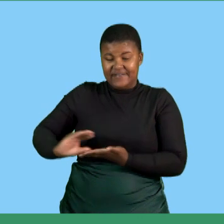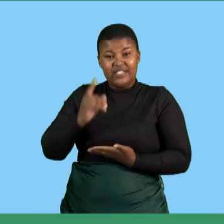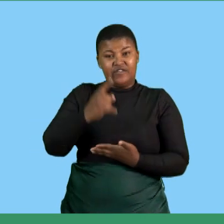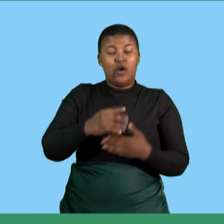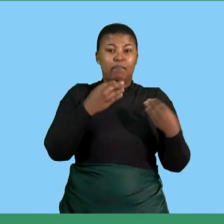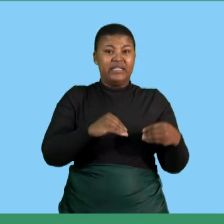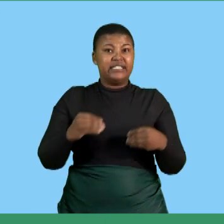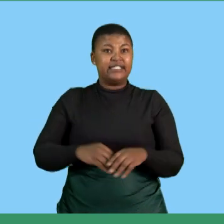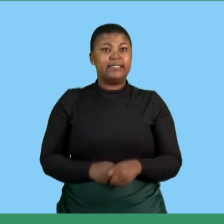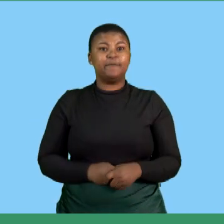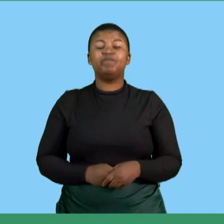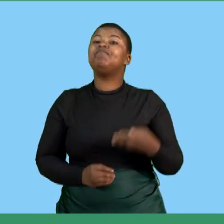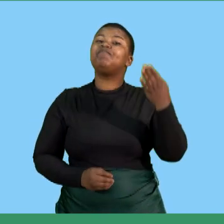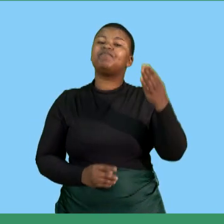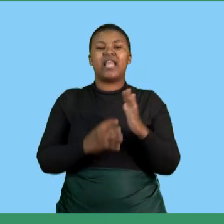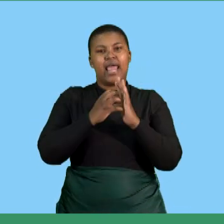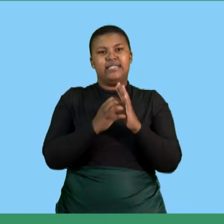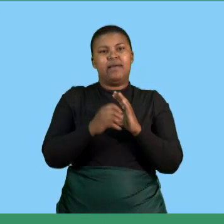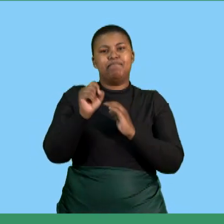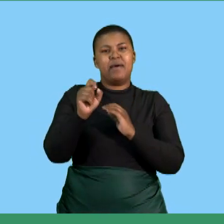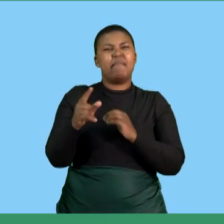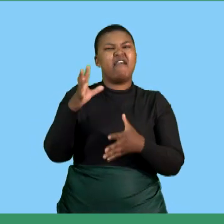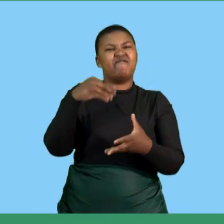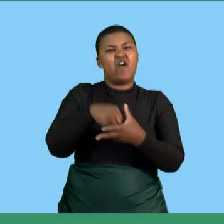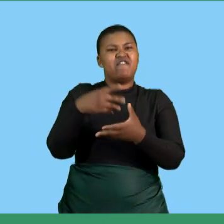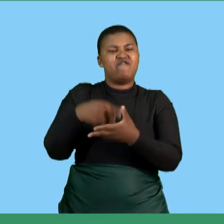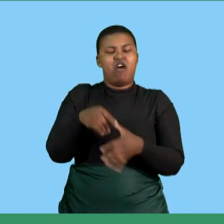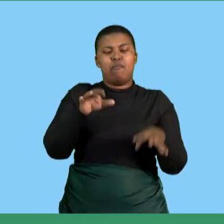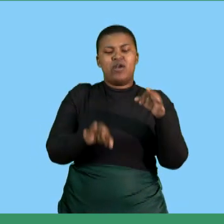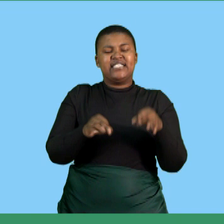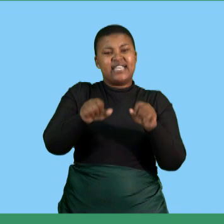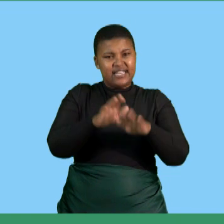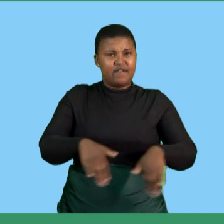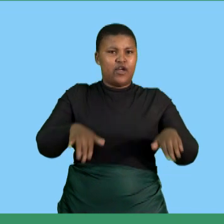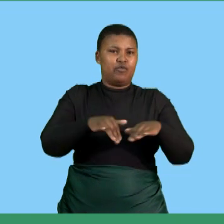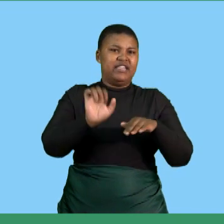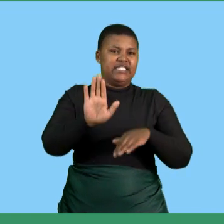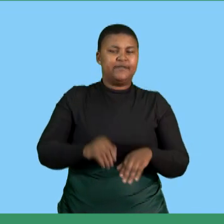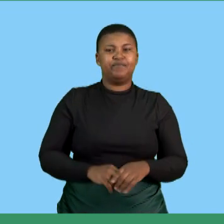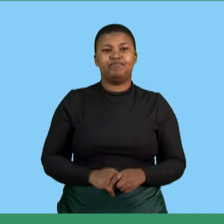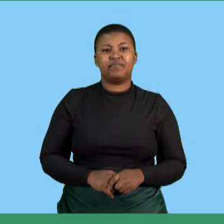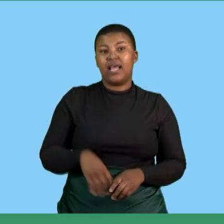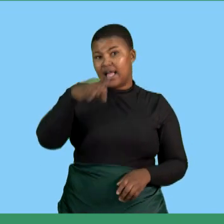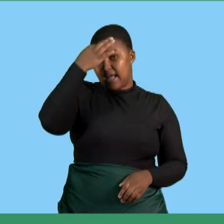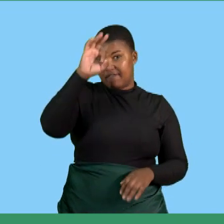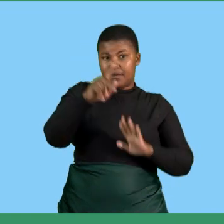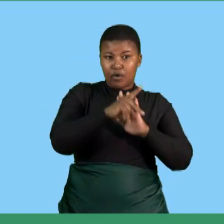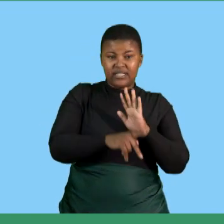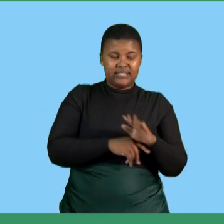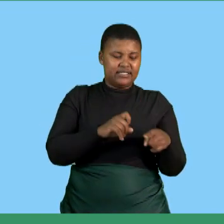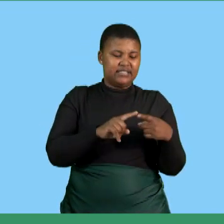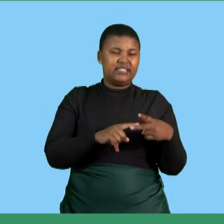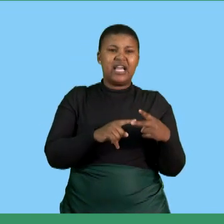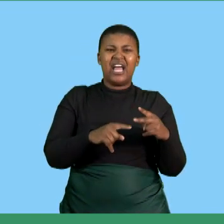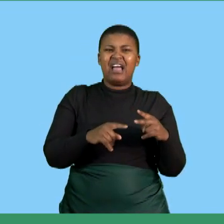So this is examples of factors that can be classified as political environmental factors: government